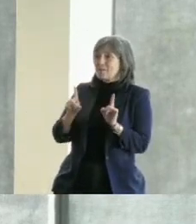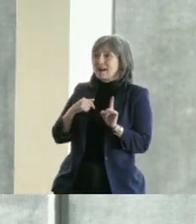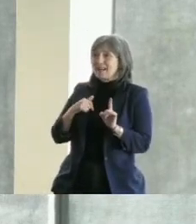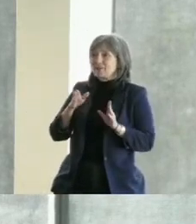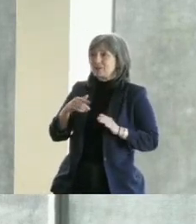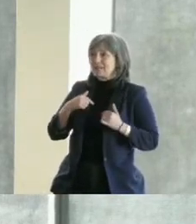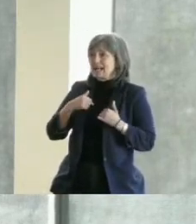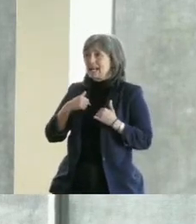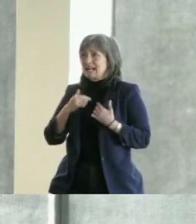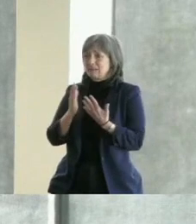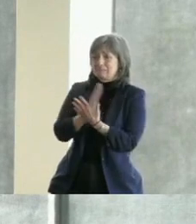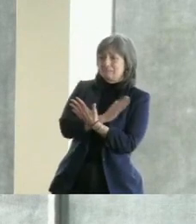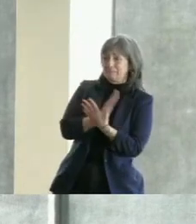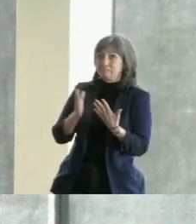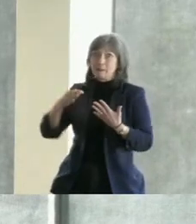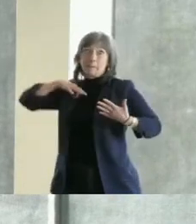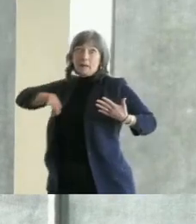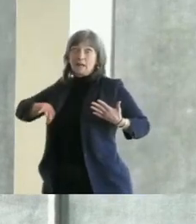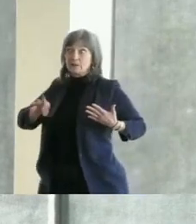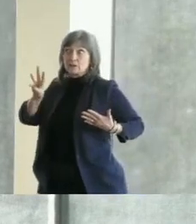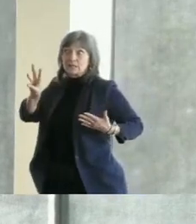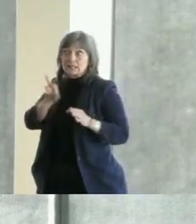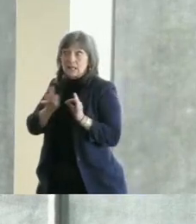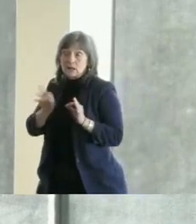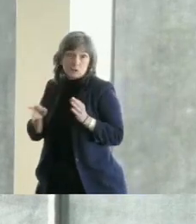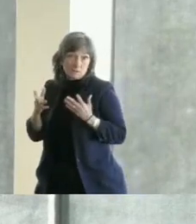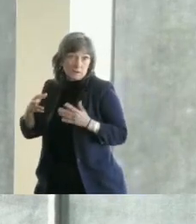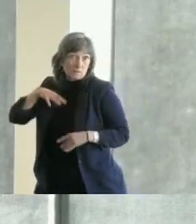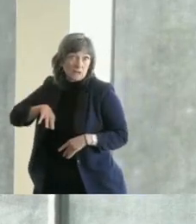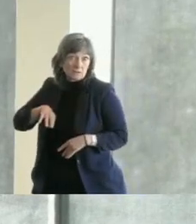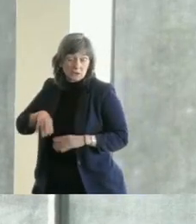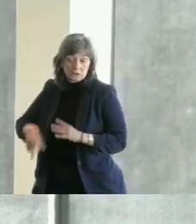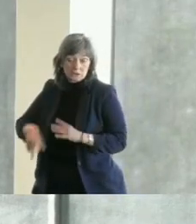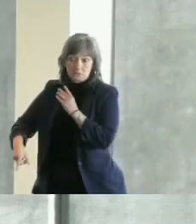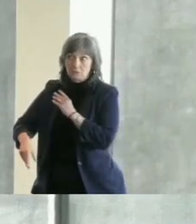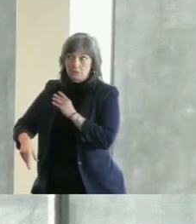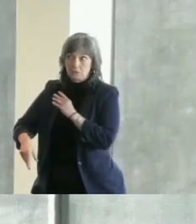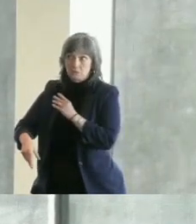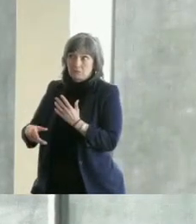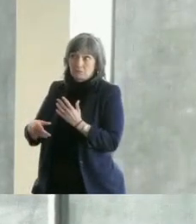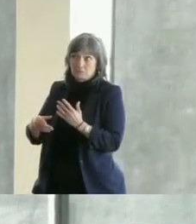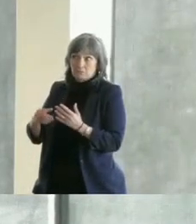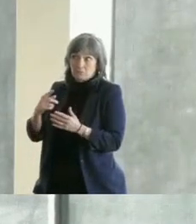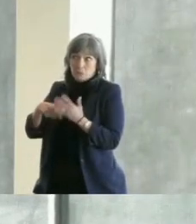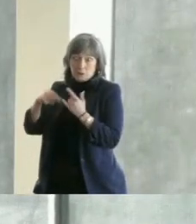person can have as an asset for a job. I don't know, whatever we can think of.